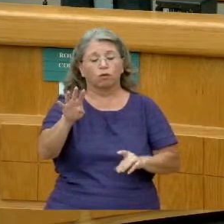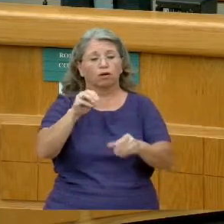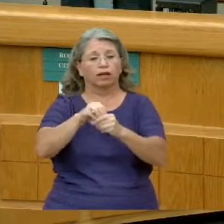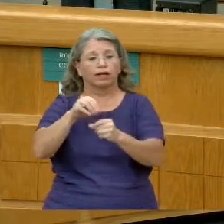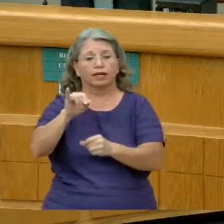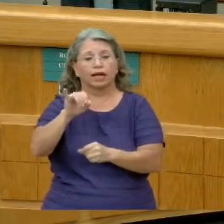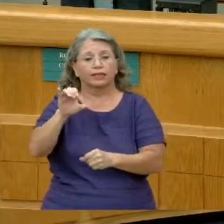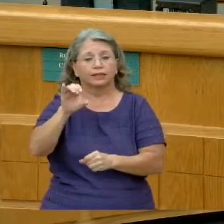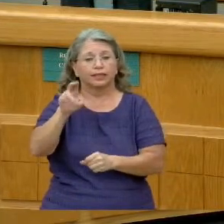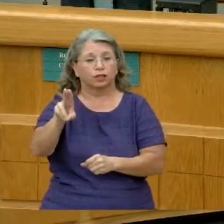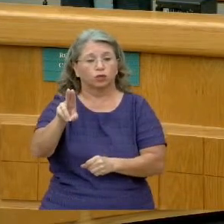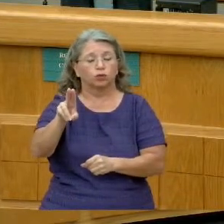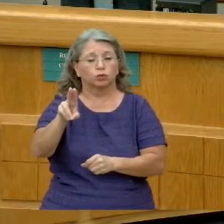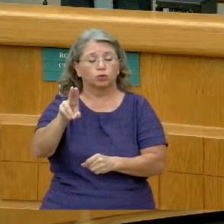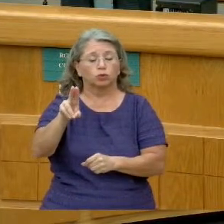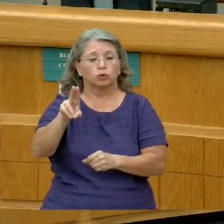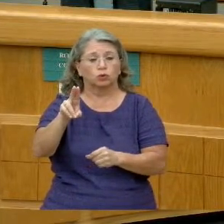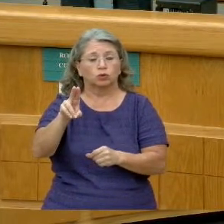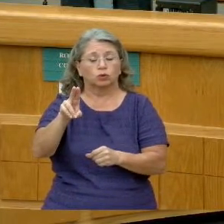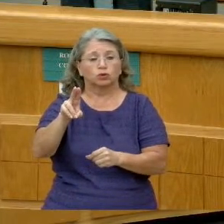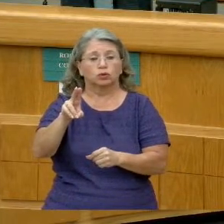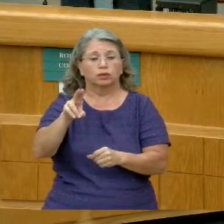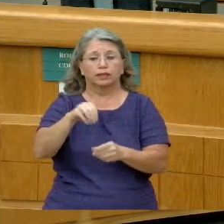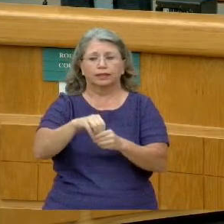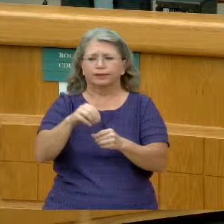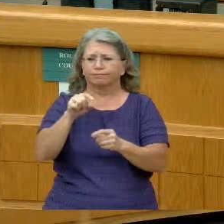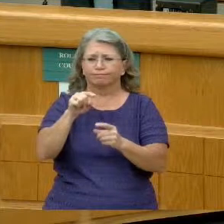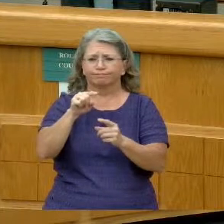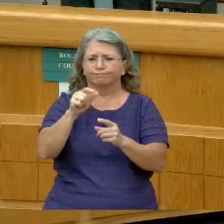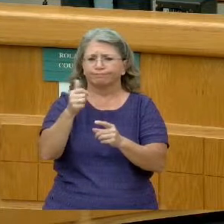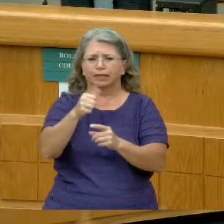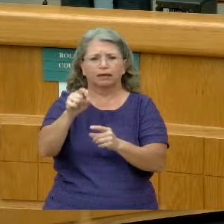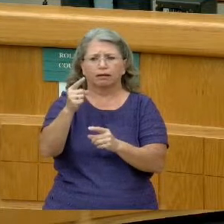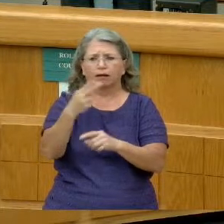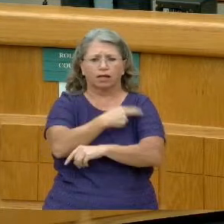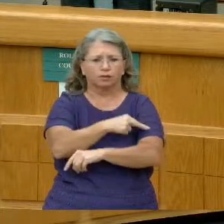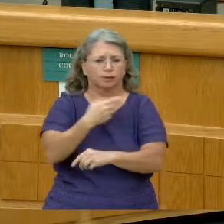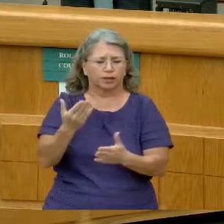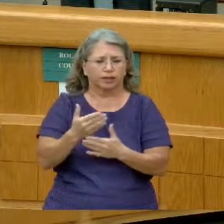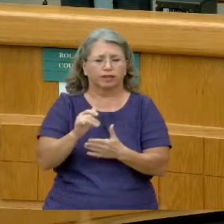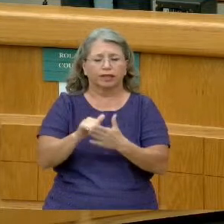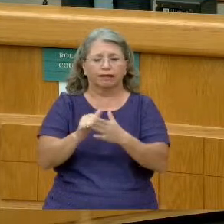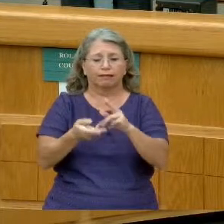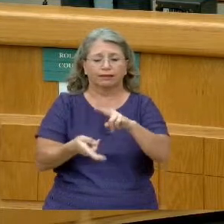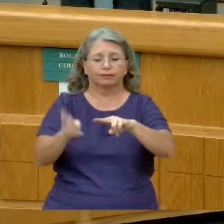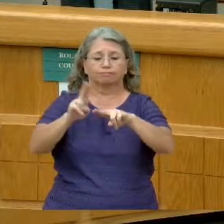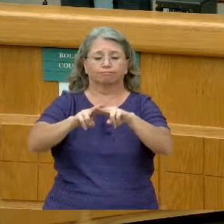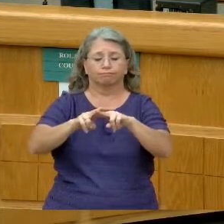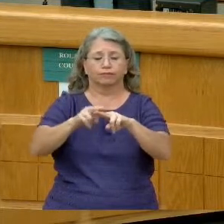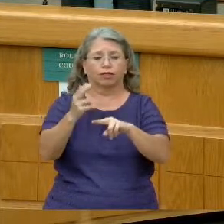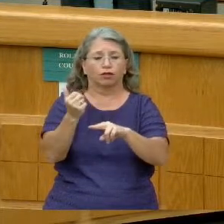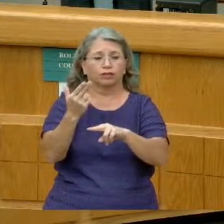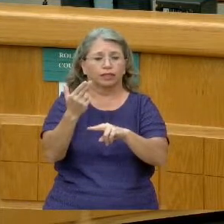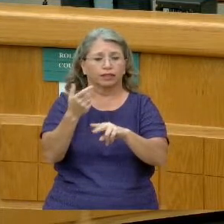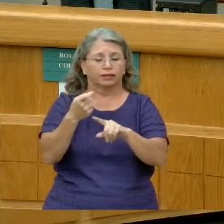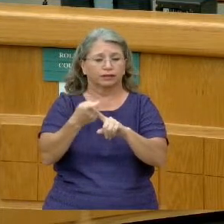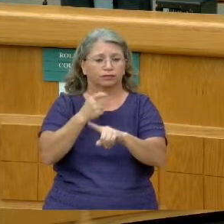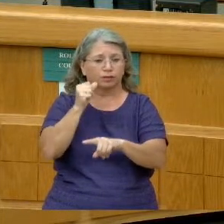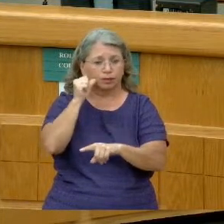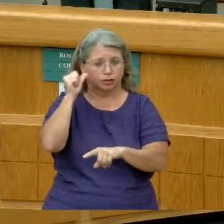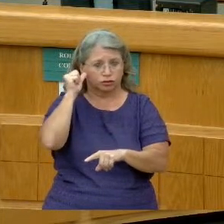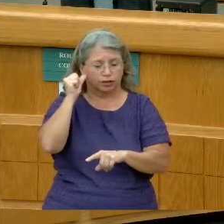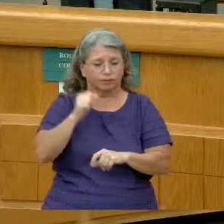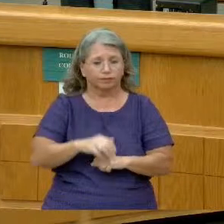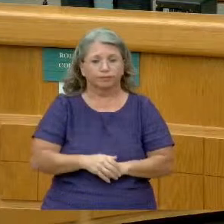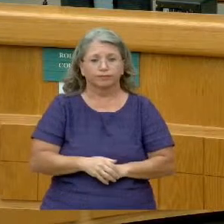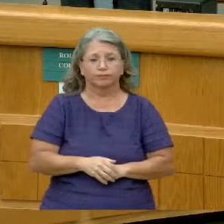in an intensive care unit at any one of our hospitals here. That's an increase of 13 persons over yesterday,